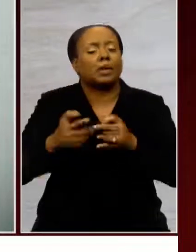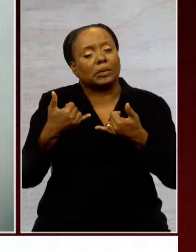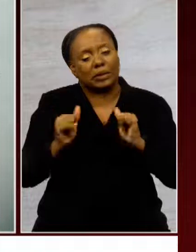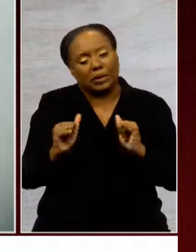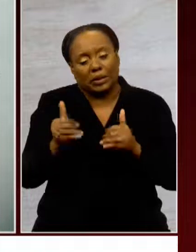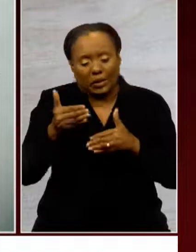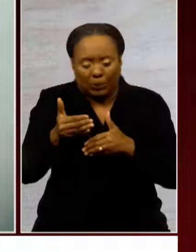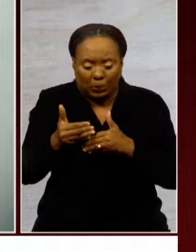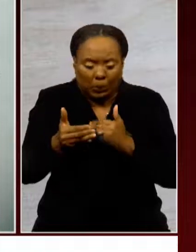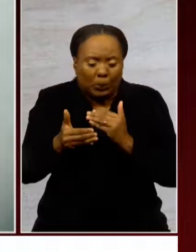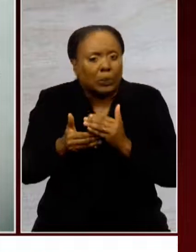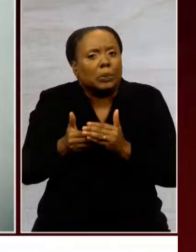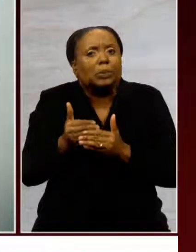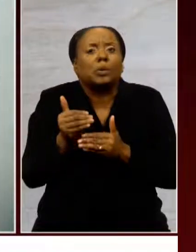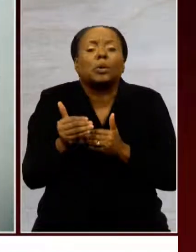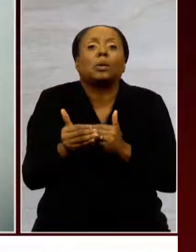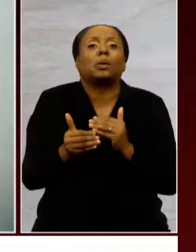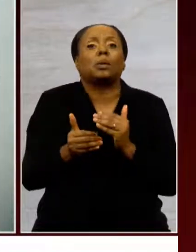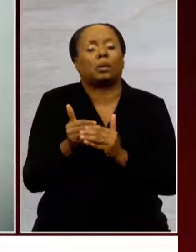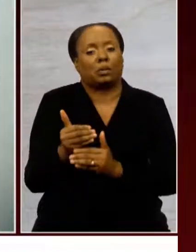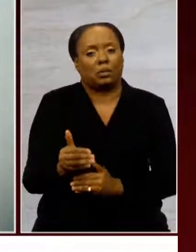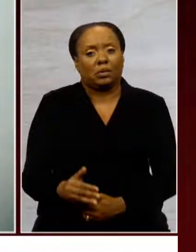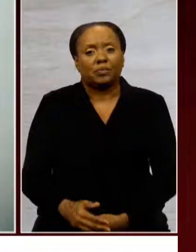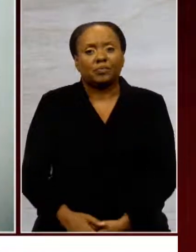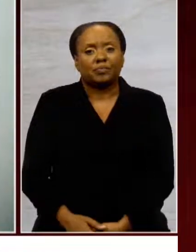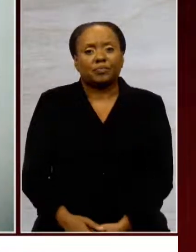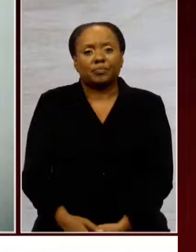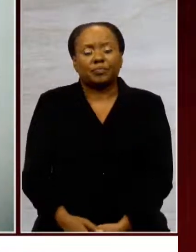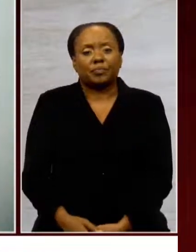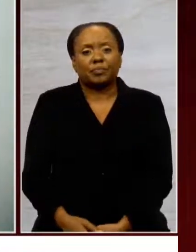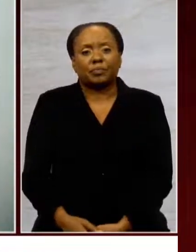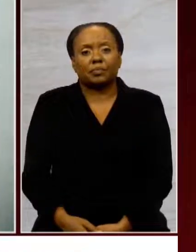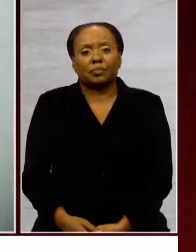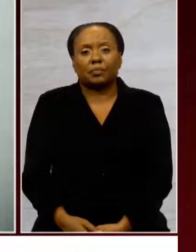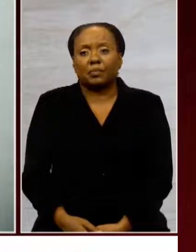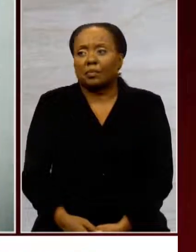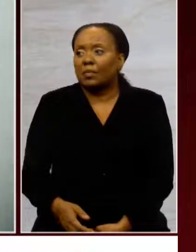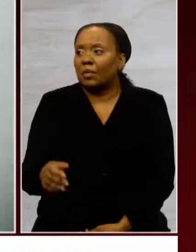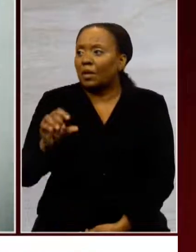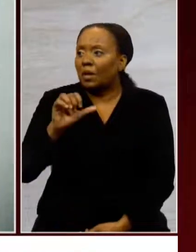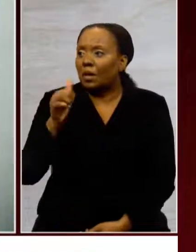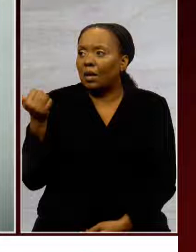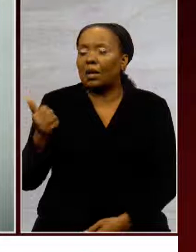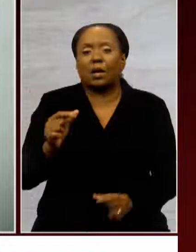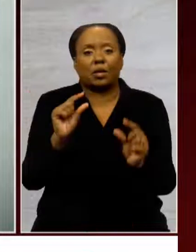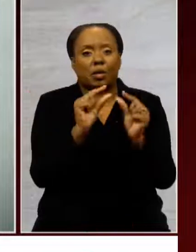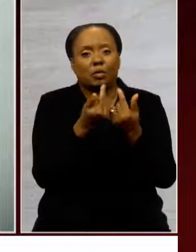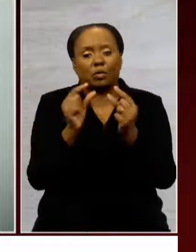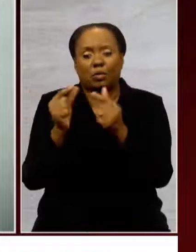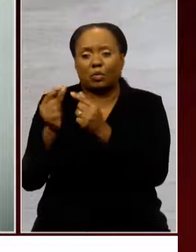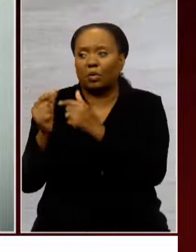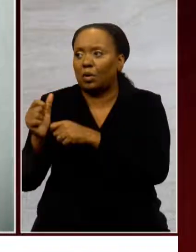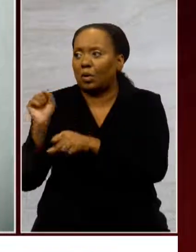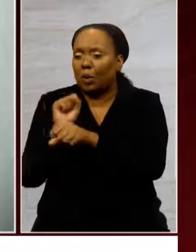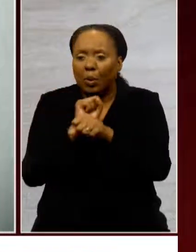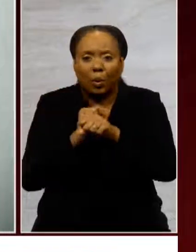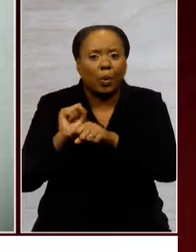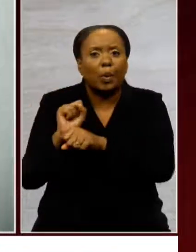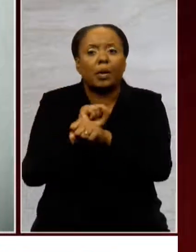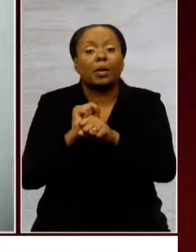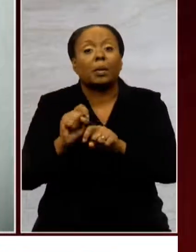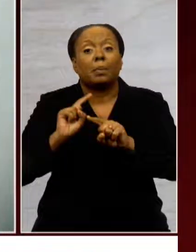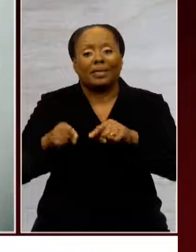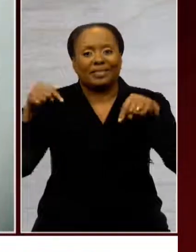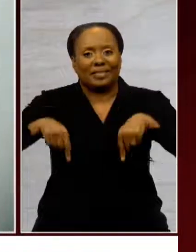steps forward. We've had other entities out there that have been doing different work in varying capacities, but this